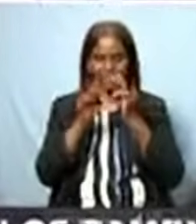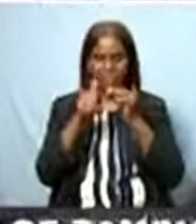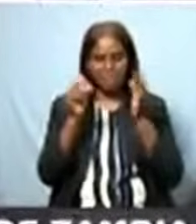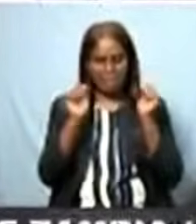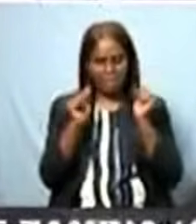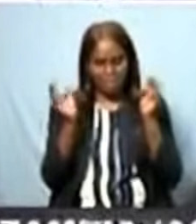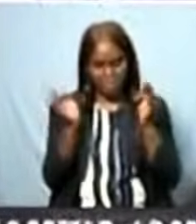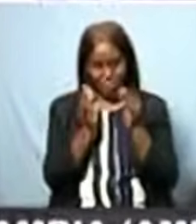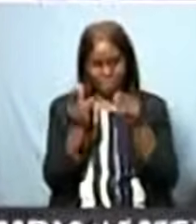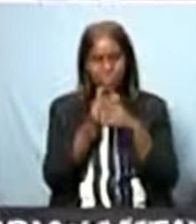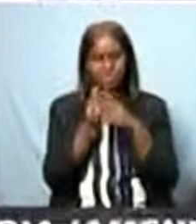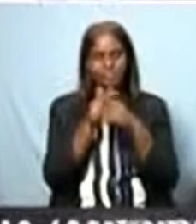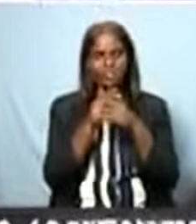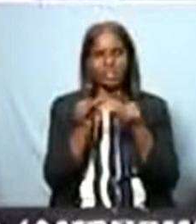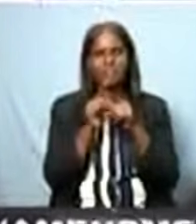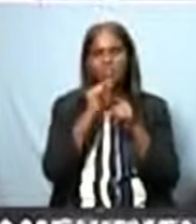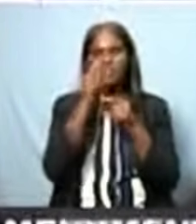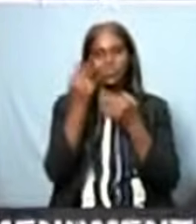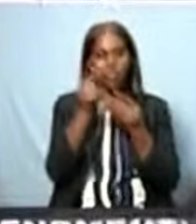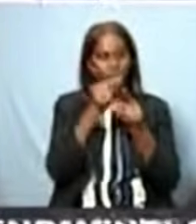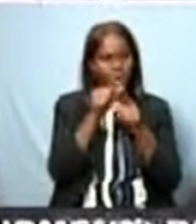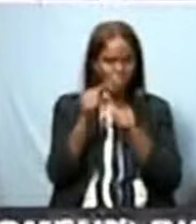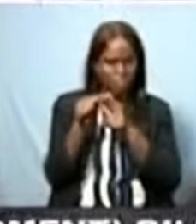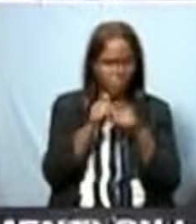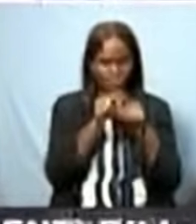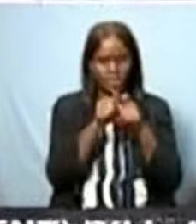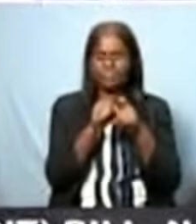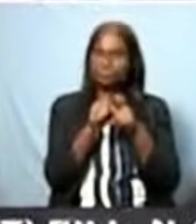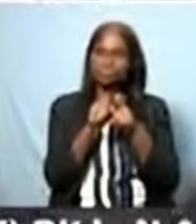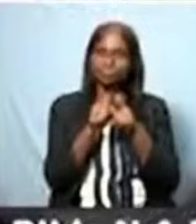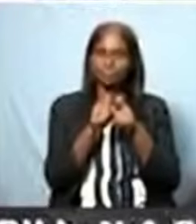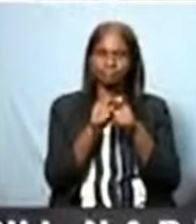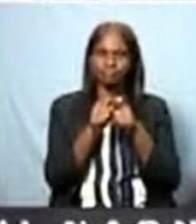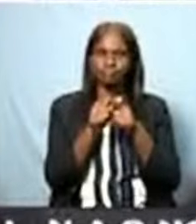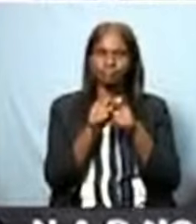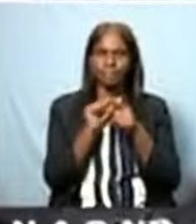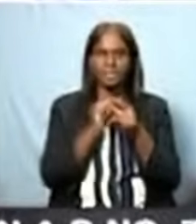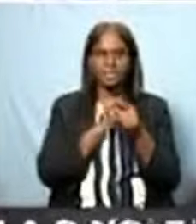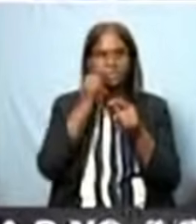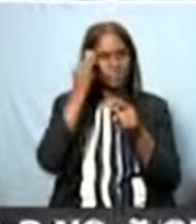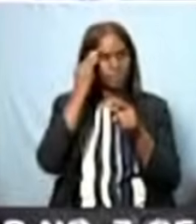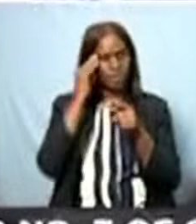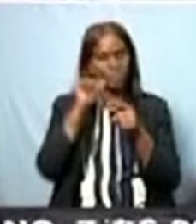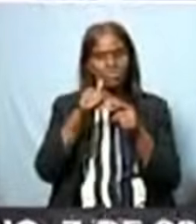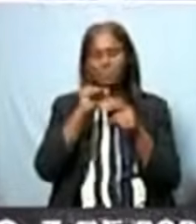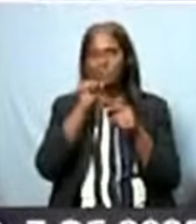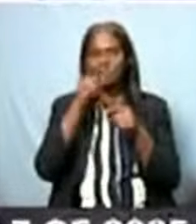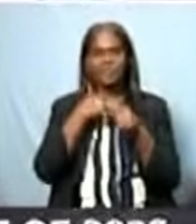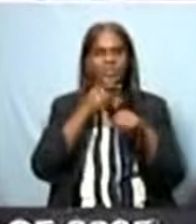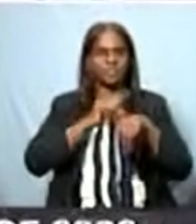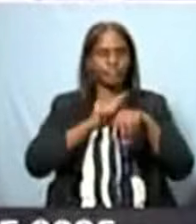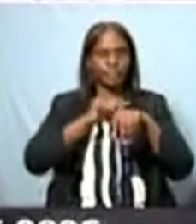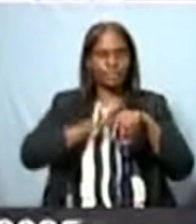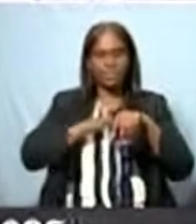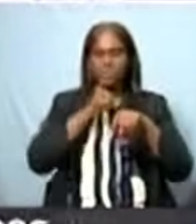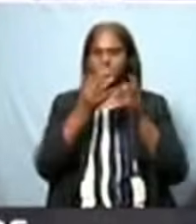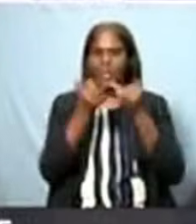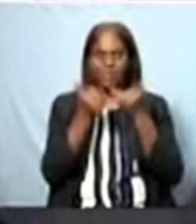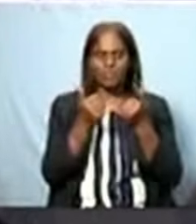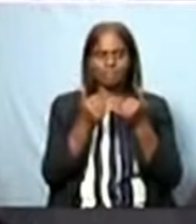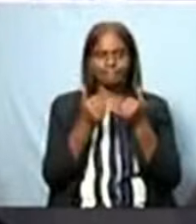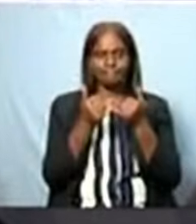a brief summary and not wait for it, because we may not have time, and also we do not want